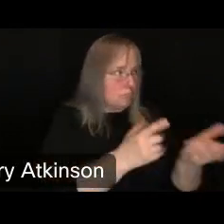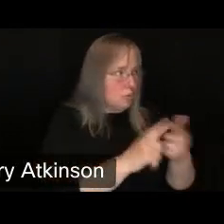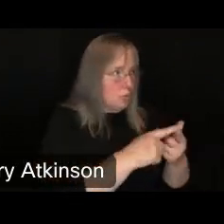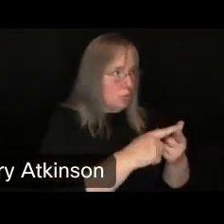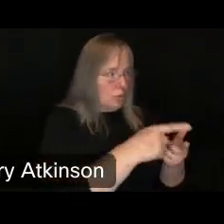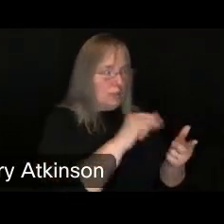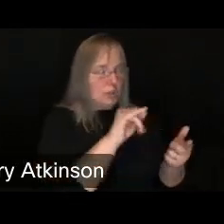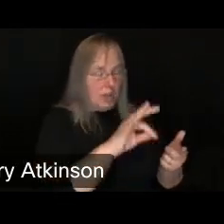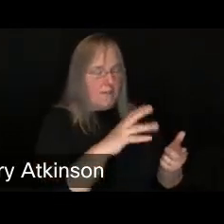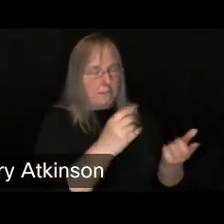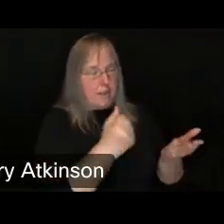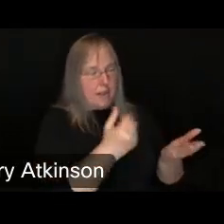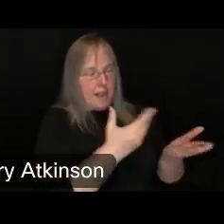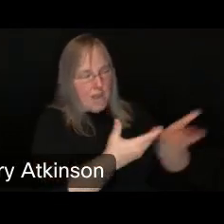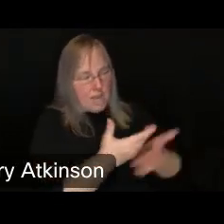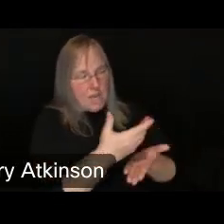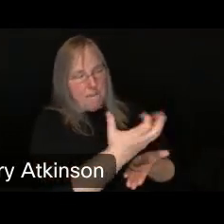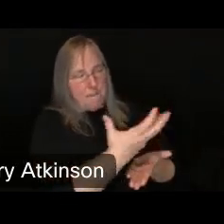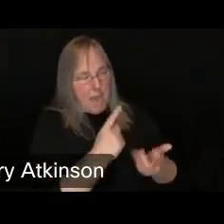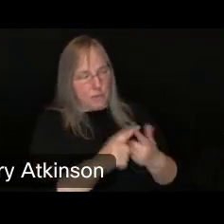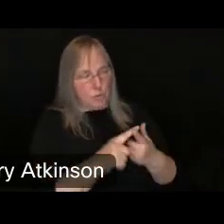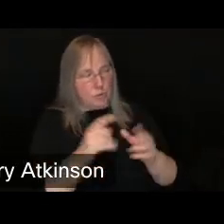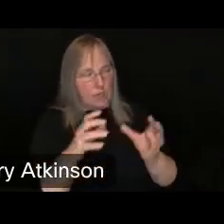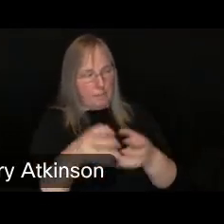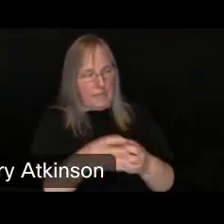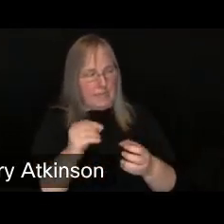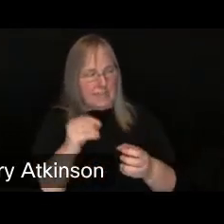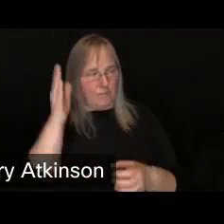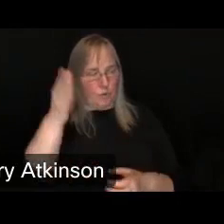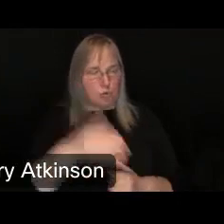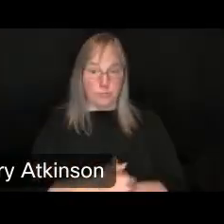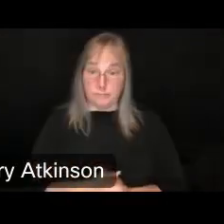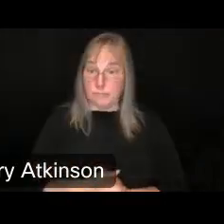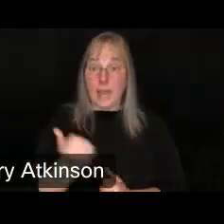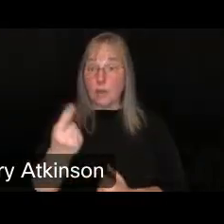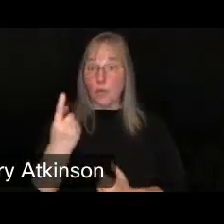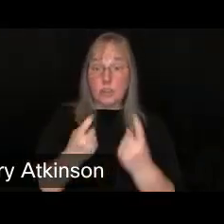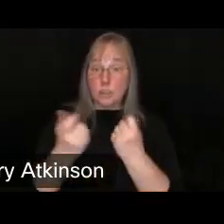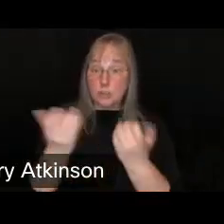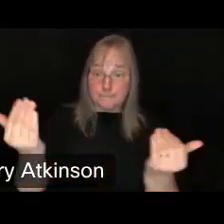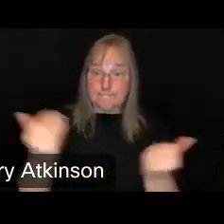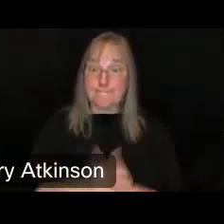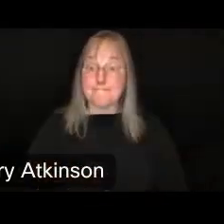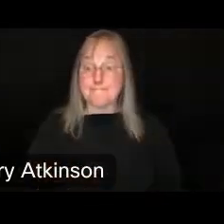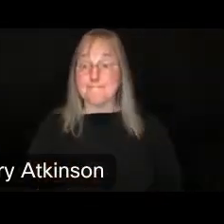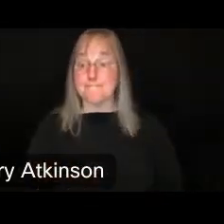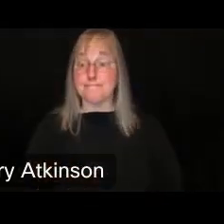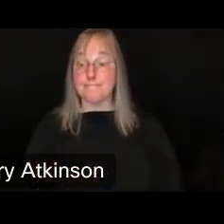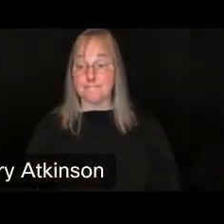one of the future meetings there. Any questions?